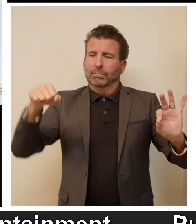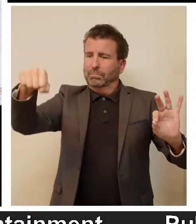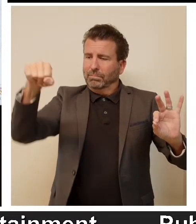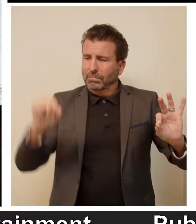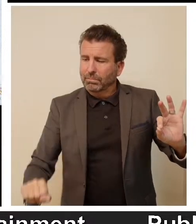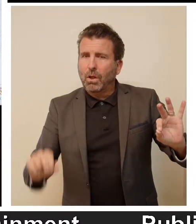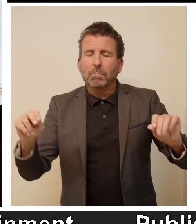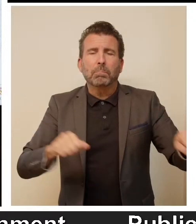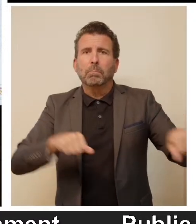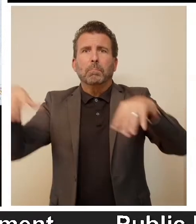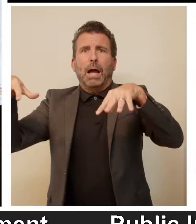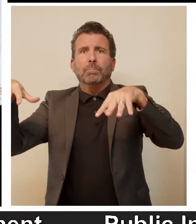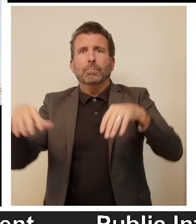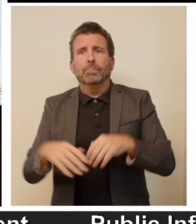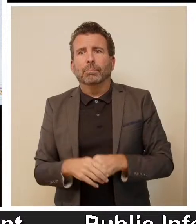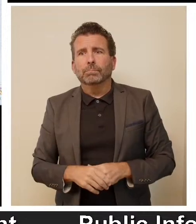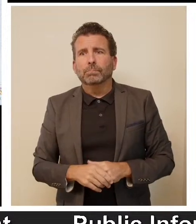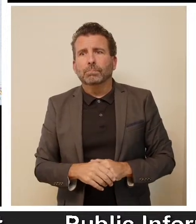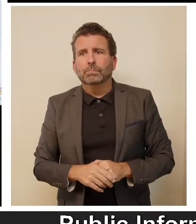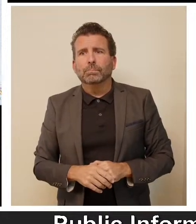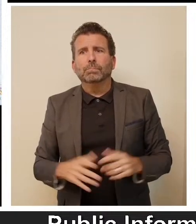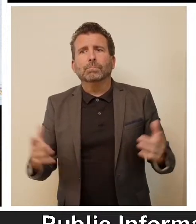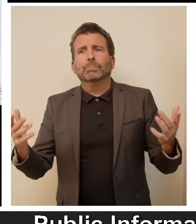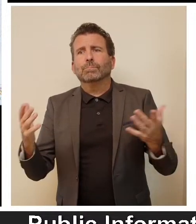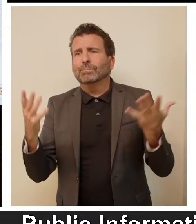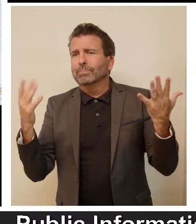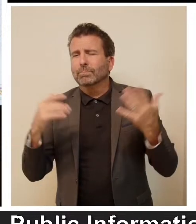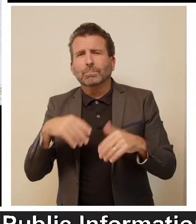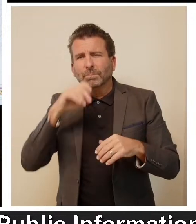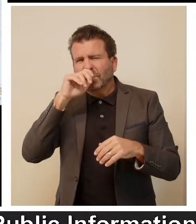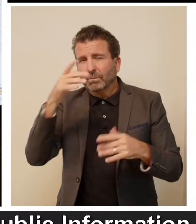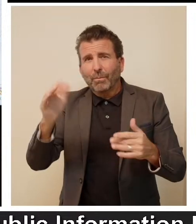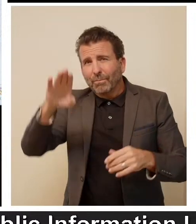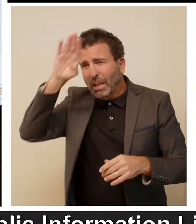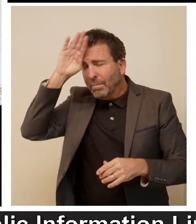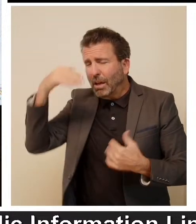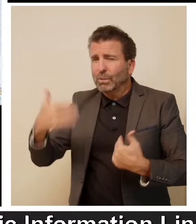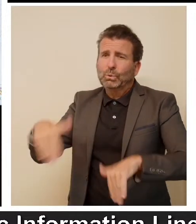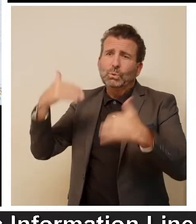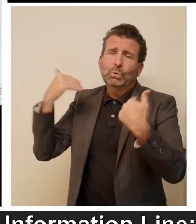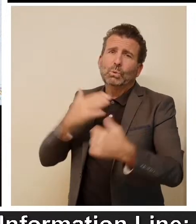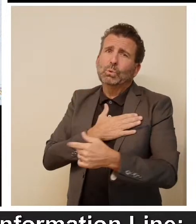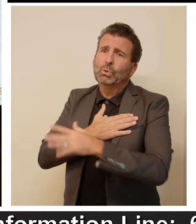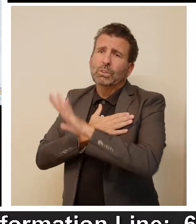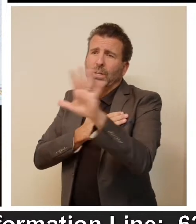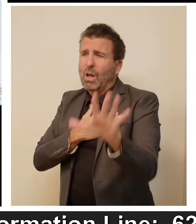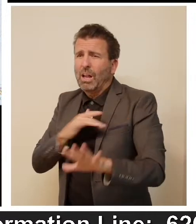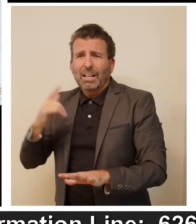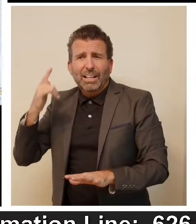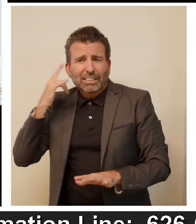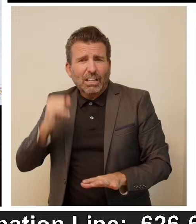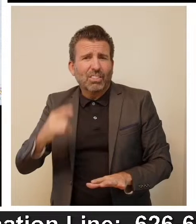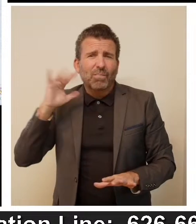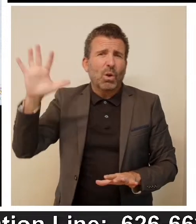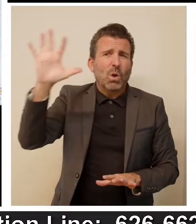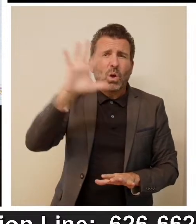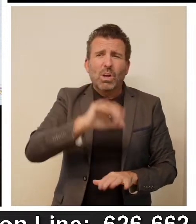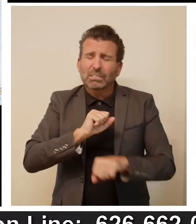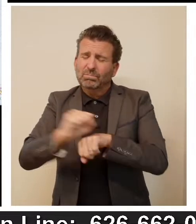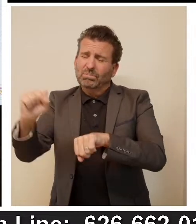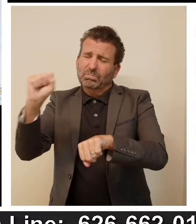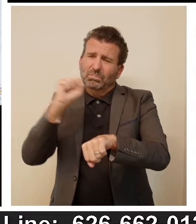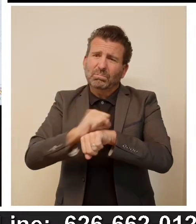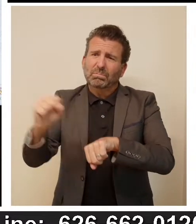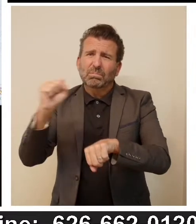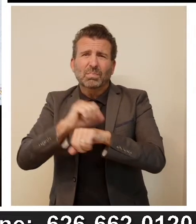responders, many from states across the West, our crews and our mutual assistance partners working tirelessly to